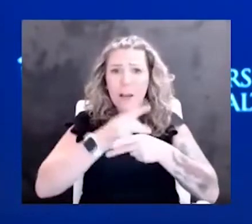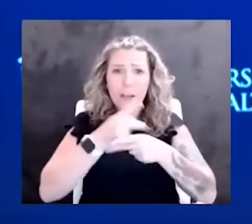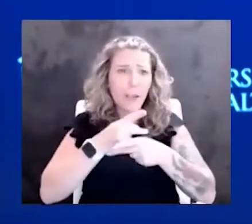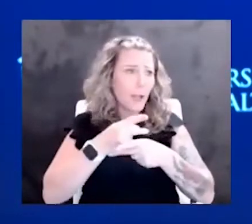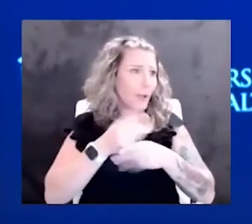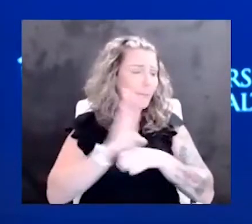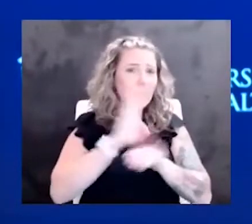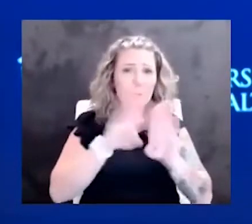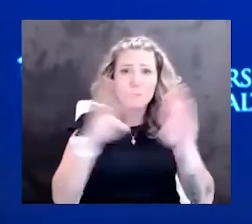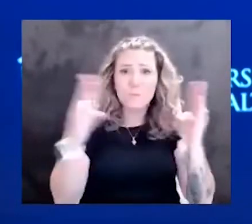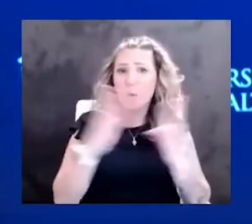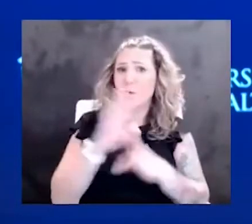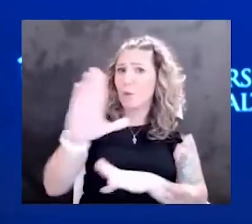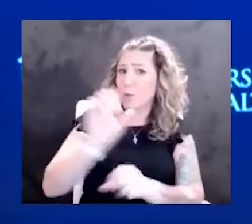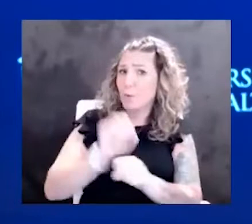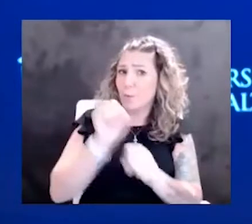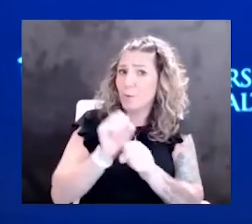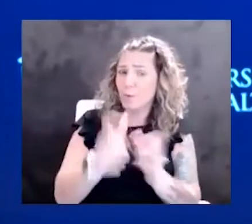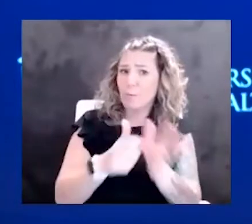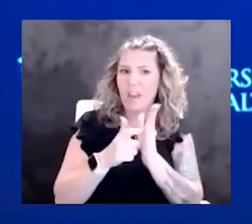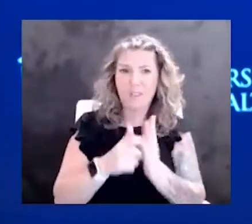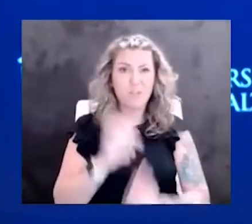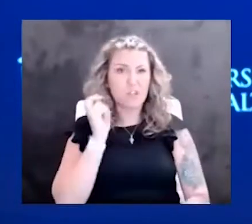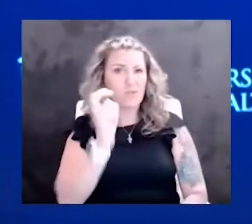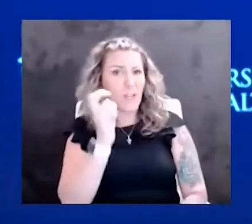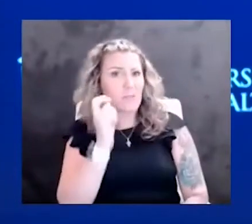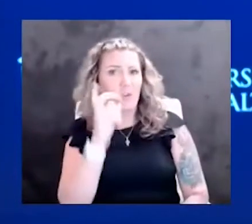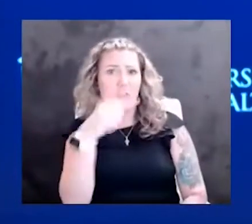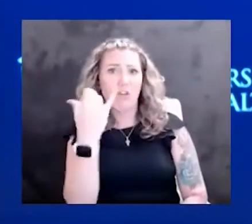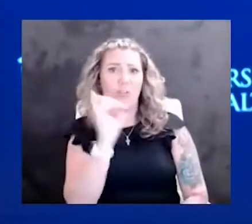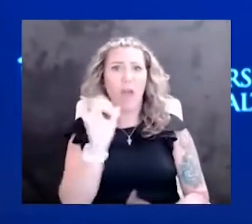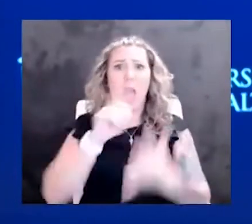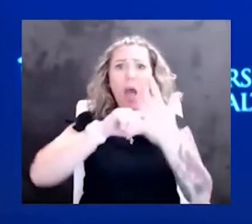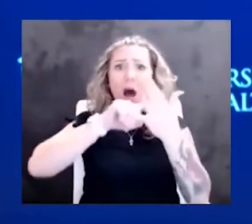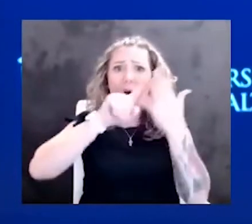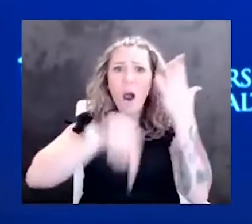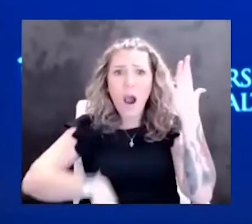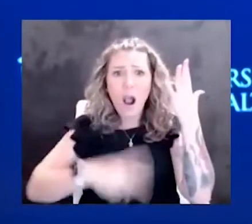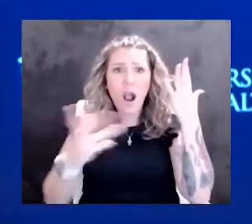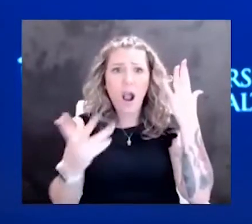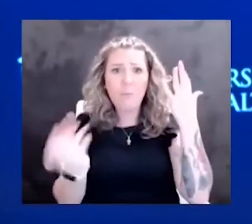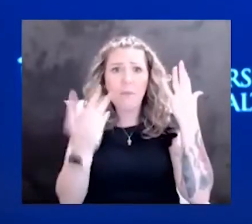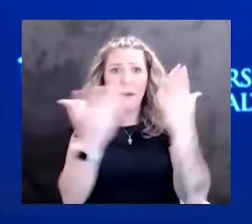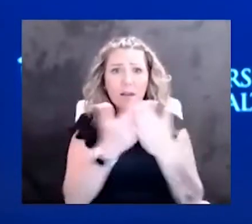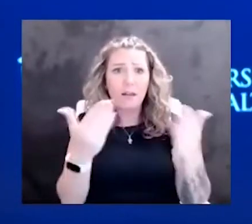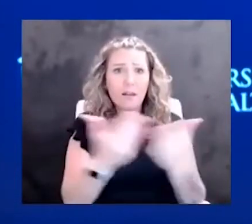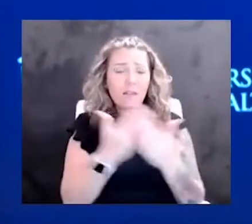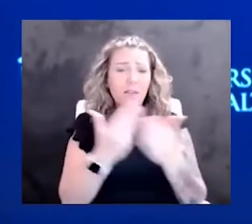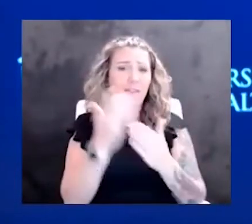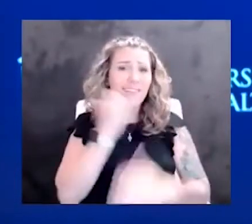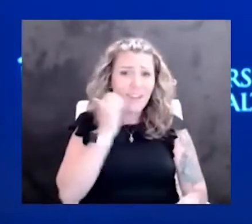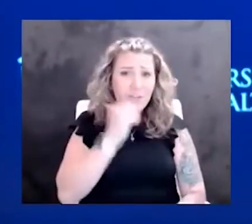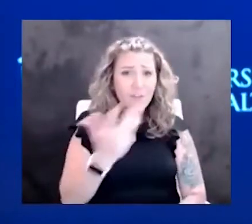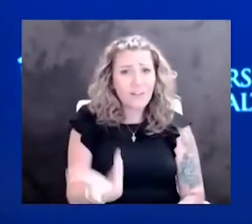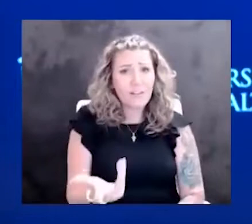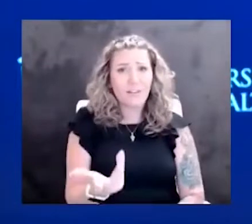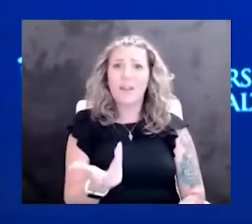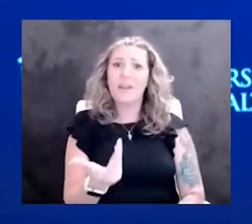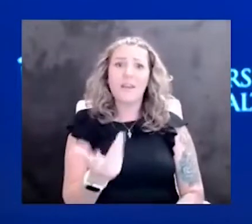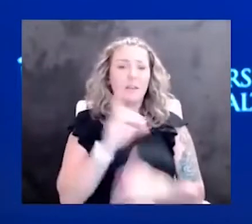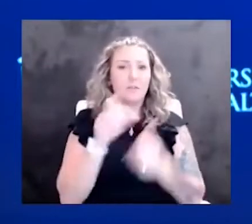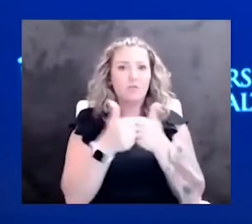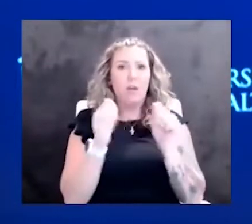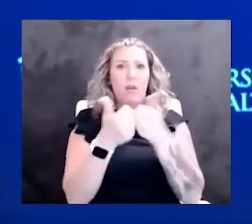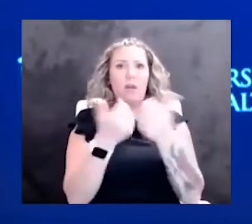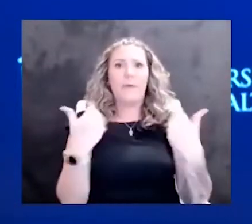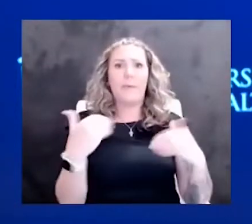be like? What's transportation like? I mean, there are just so many things that for so many people on a daily basis are challenges, and you have to put that